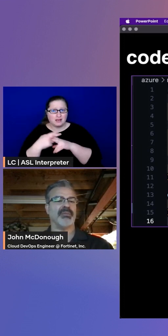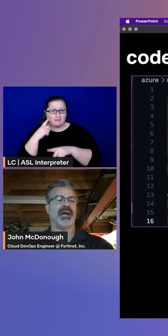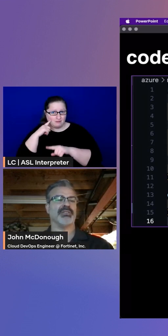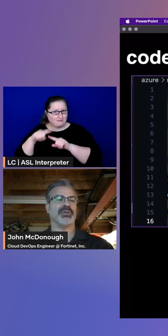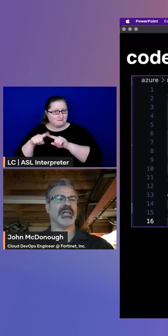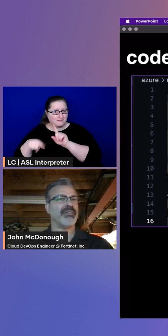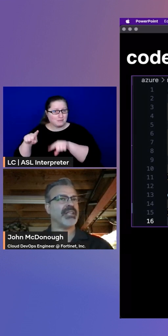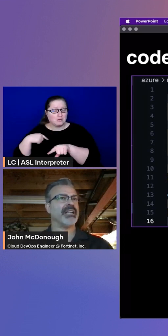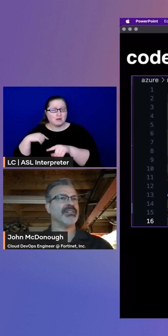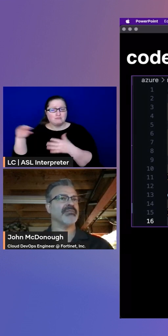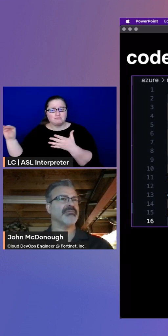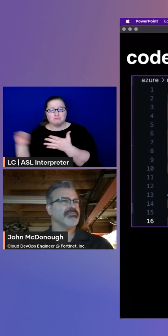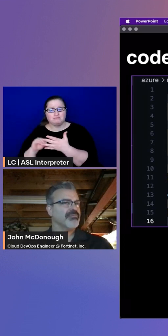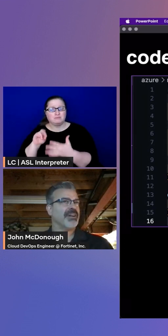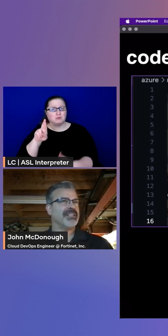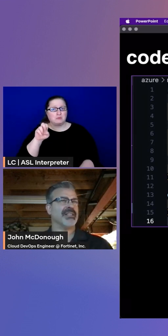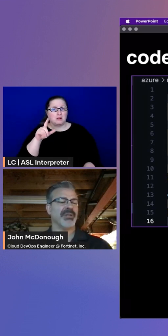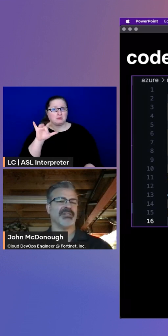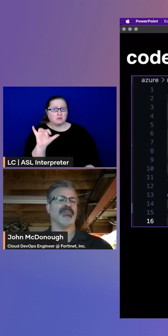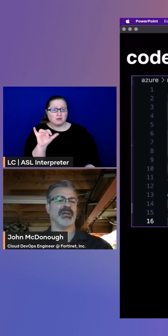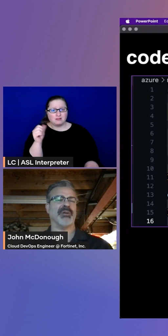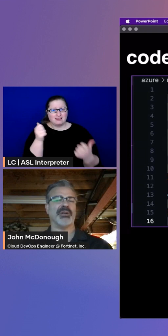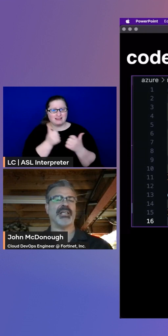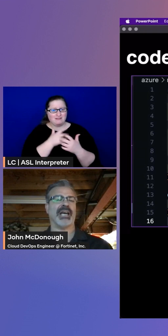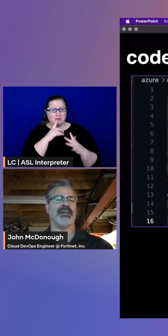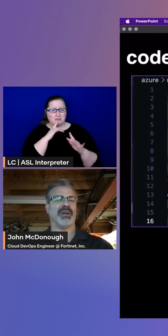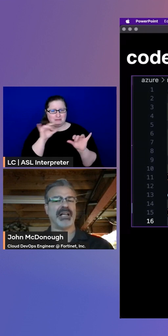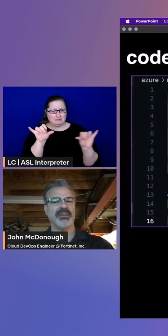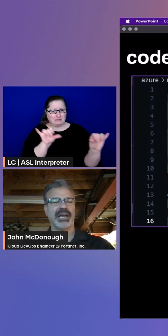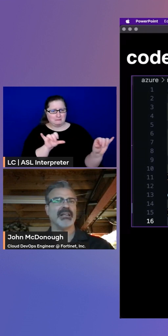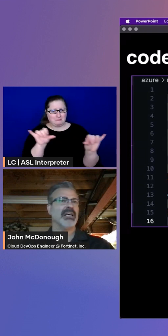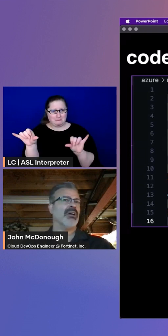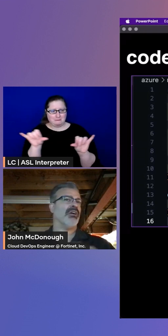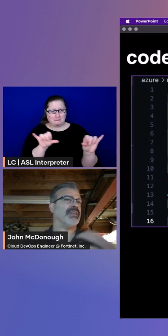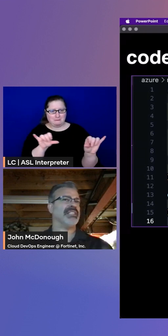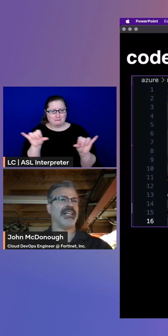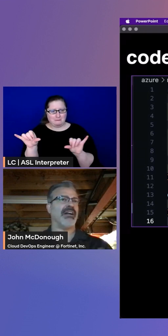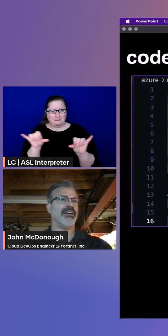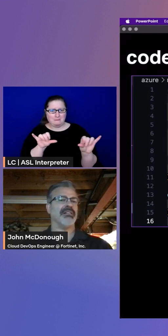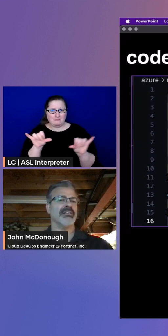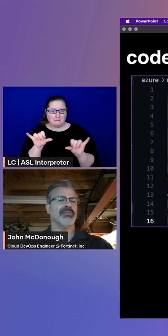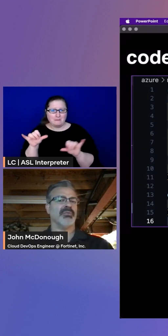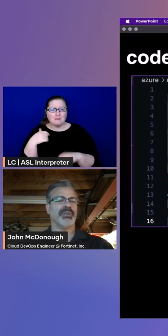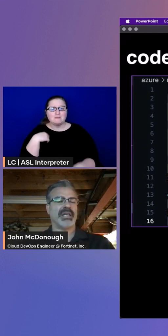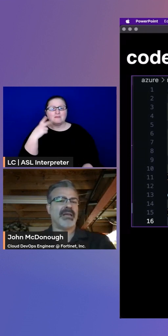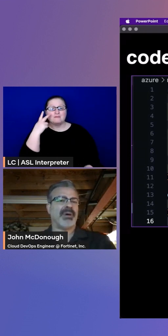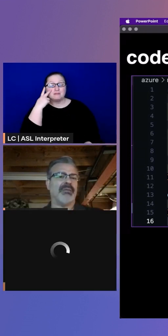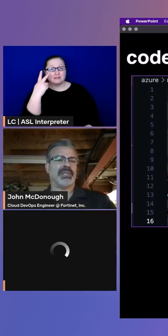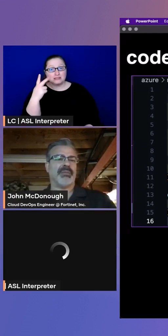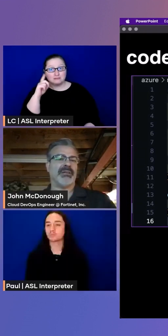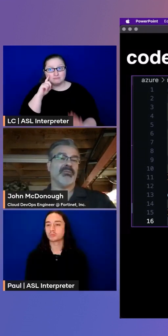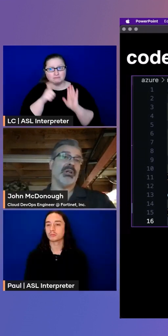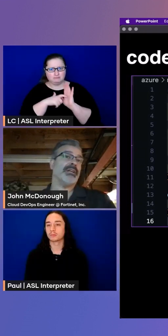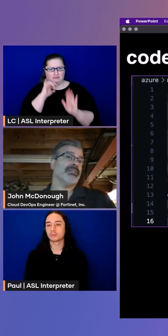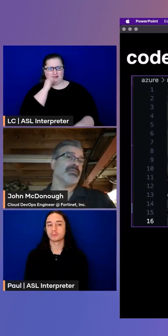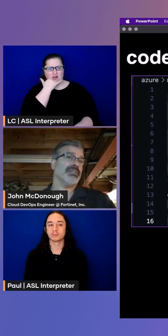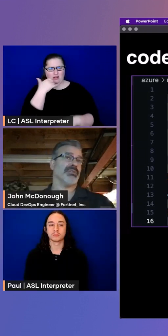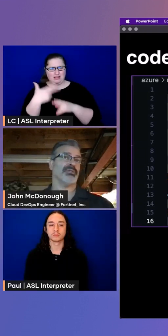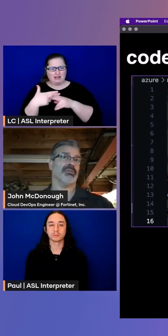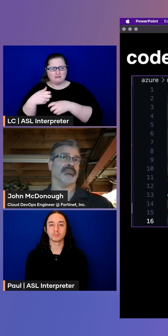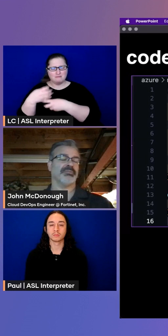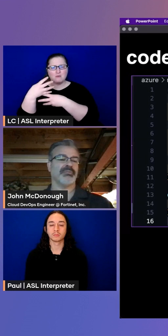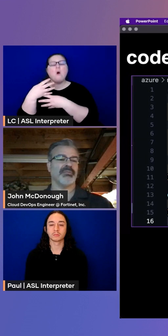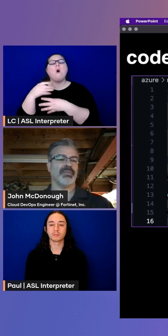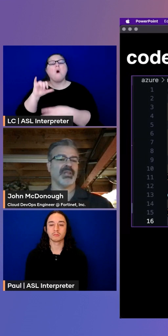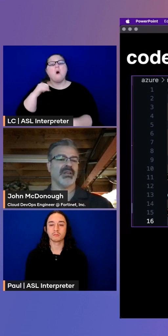my repository, and everything is very similar to me when I'm looking at it. When I look at, or if I see an error, well, the name pops out of I know it's a resource